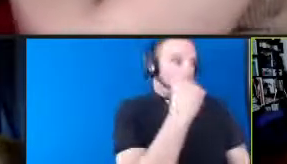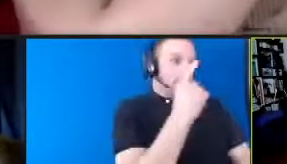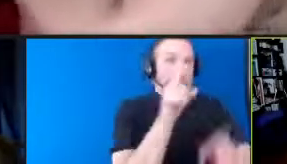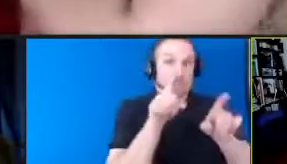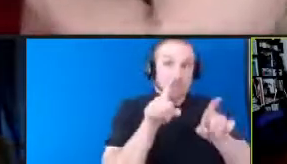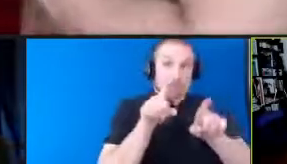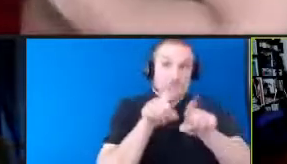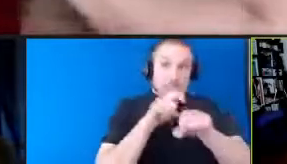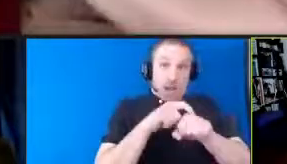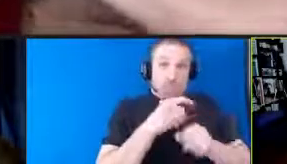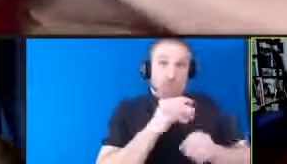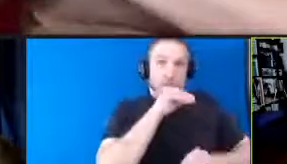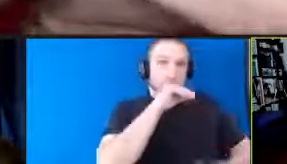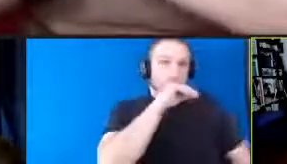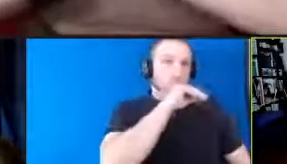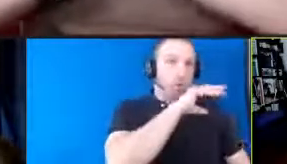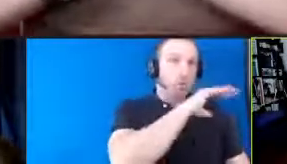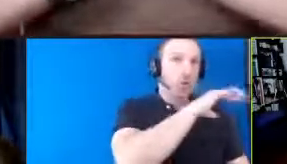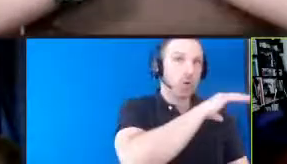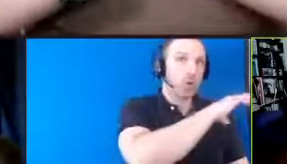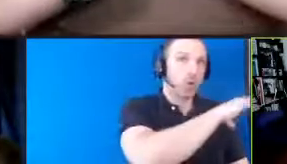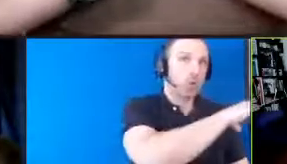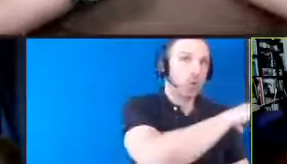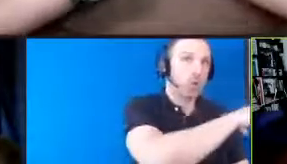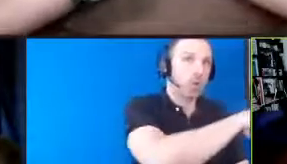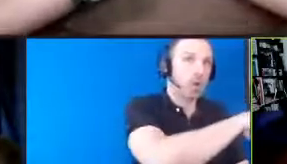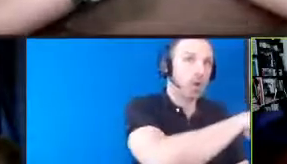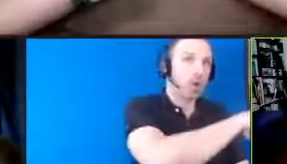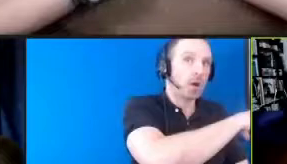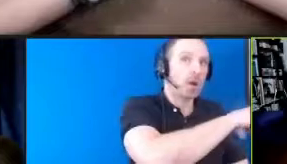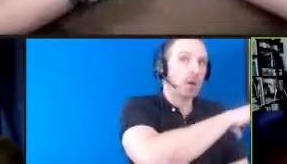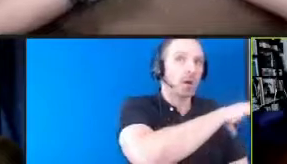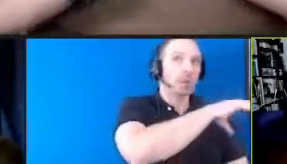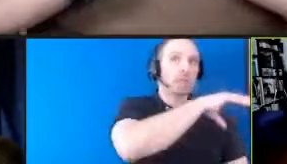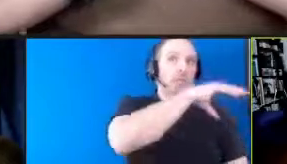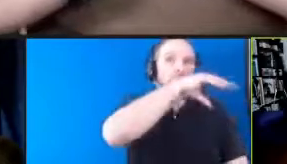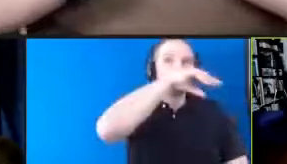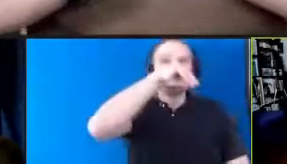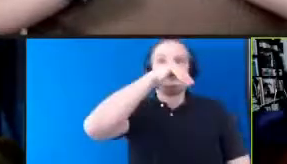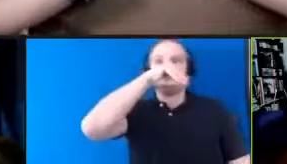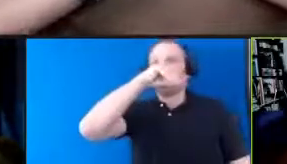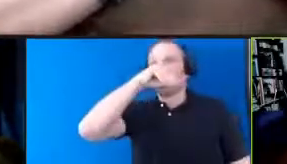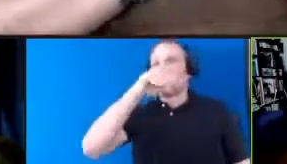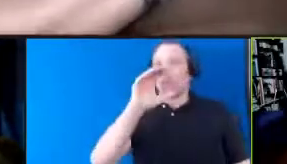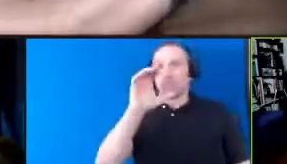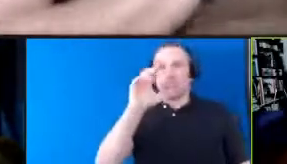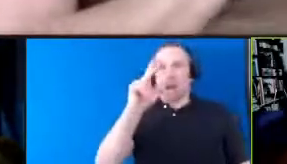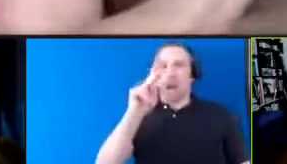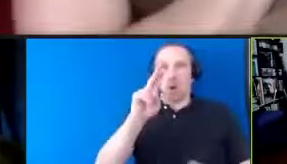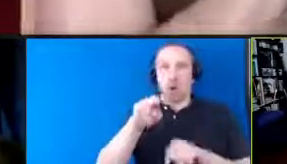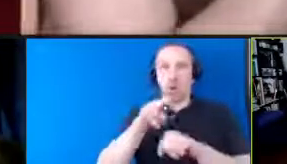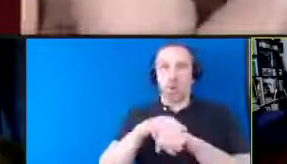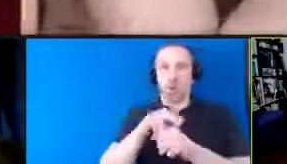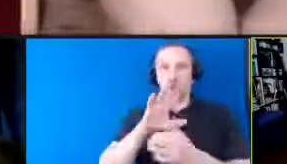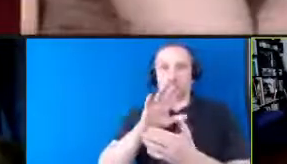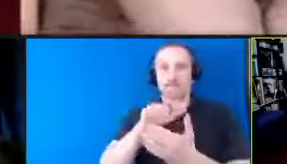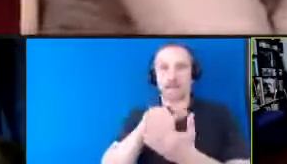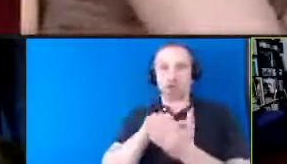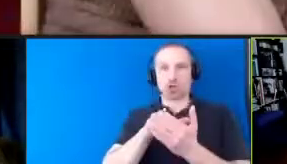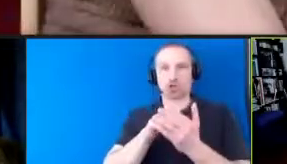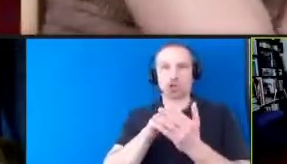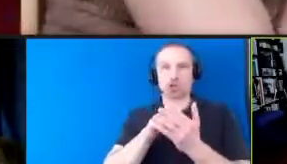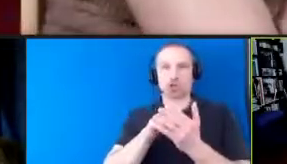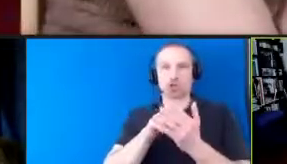breath. And then breathe in, feel your body coming back to center. And then squeeze out the breath to the